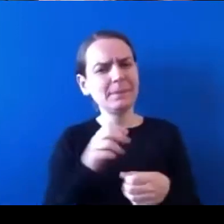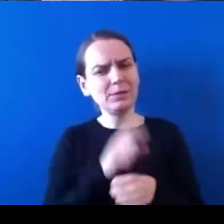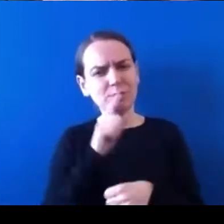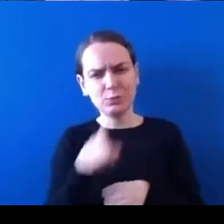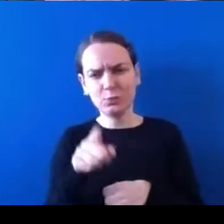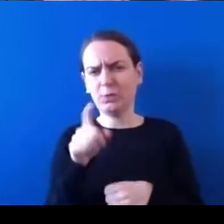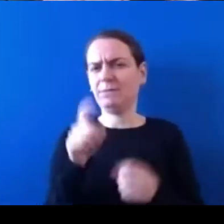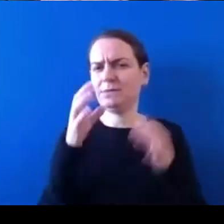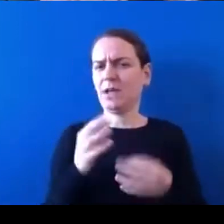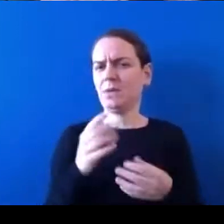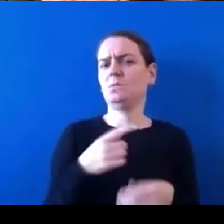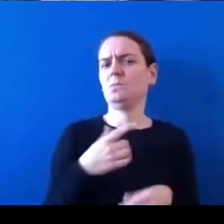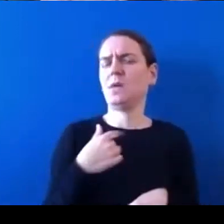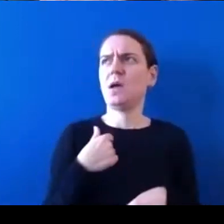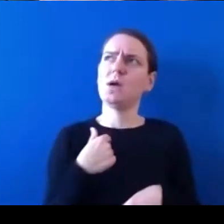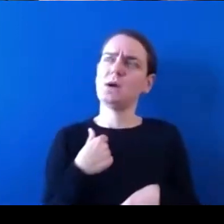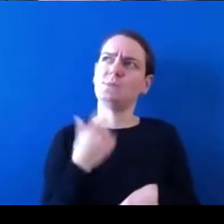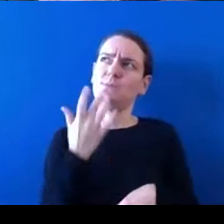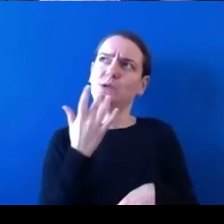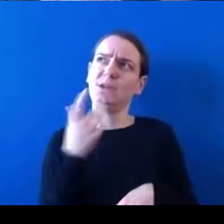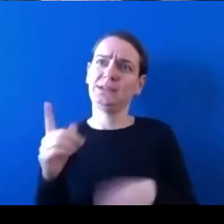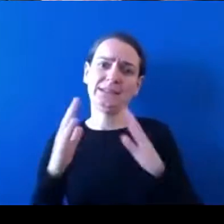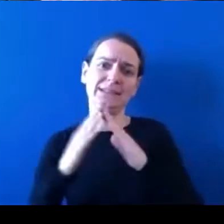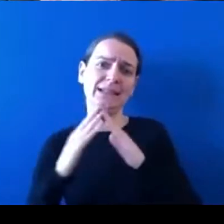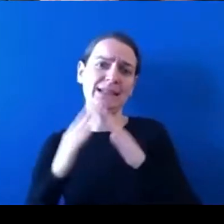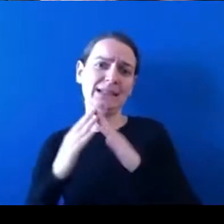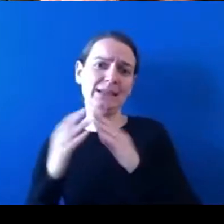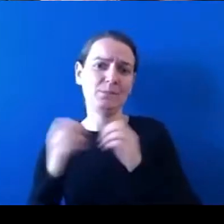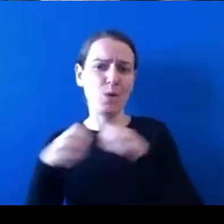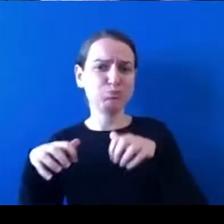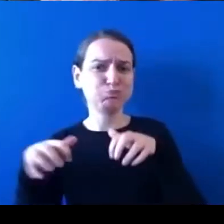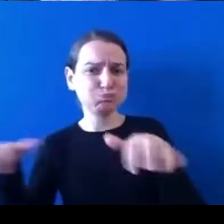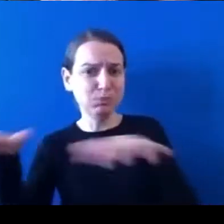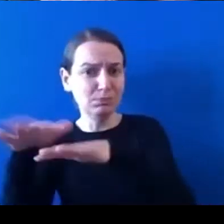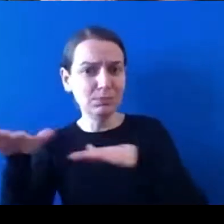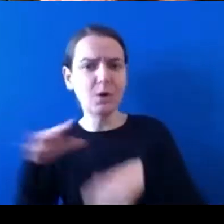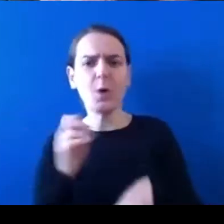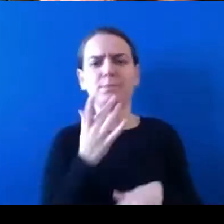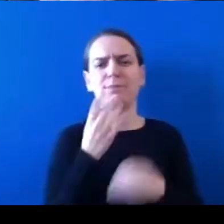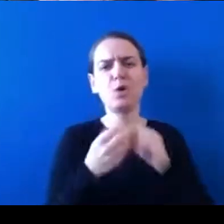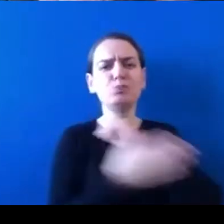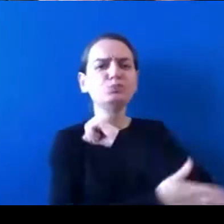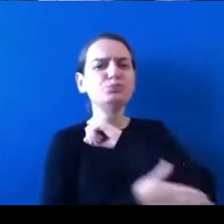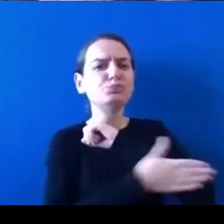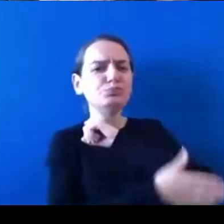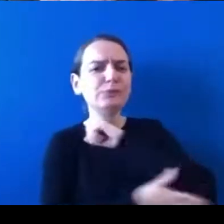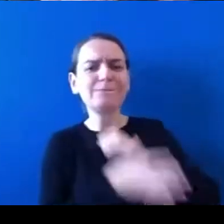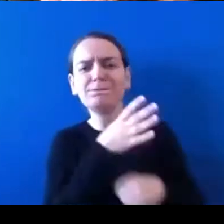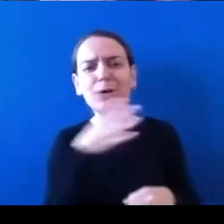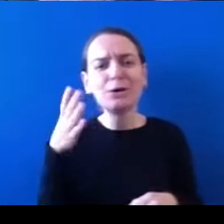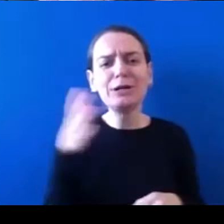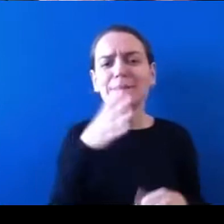curriculum. These things need to be considered. The walkability within the college